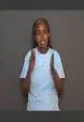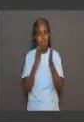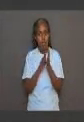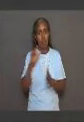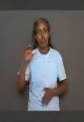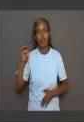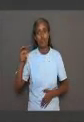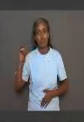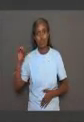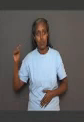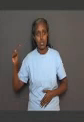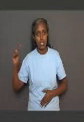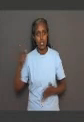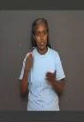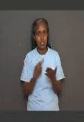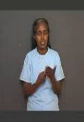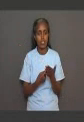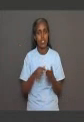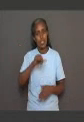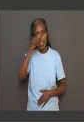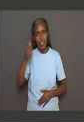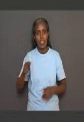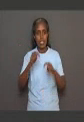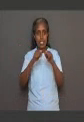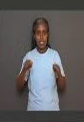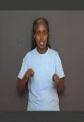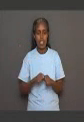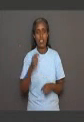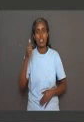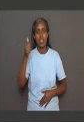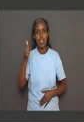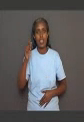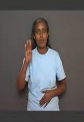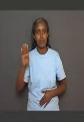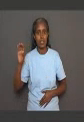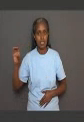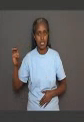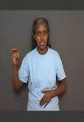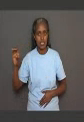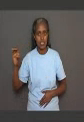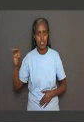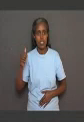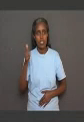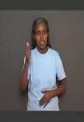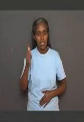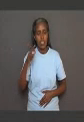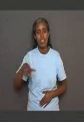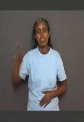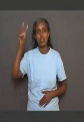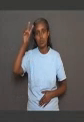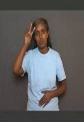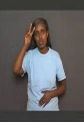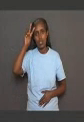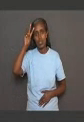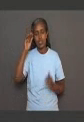The law of cosines says that in any triangle ABC,